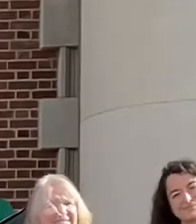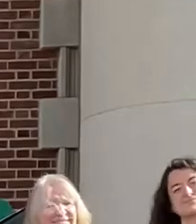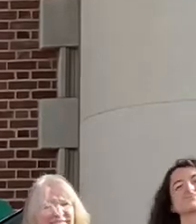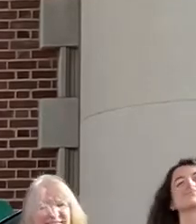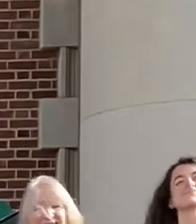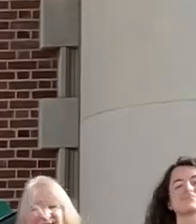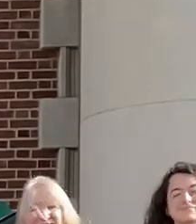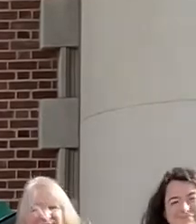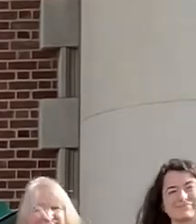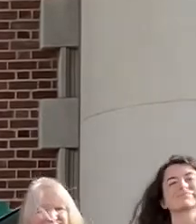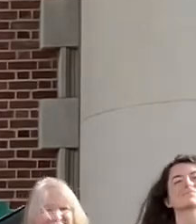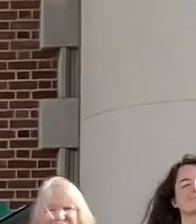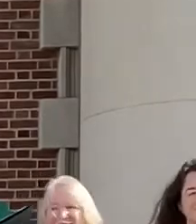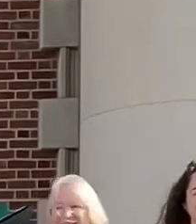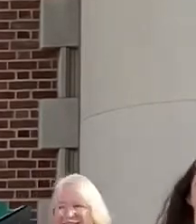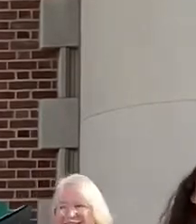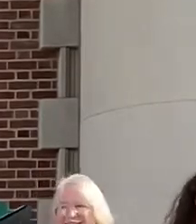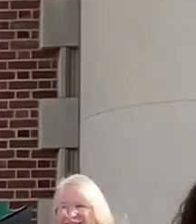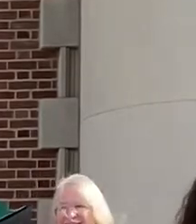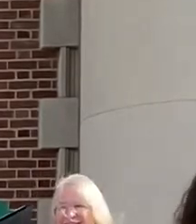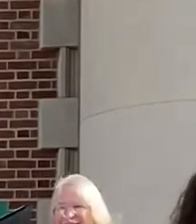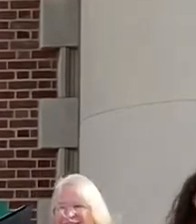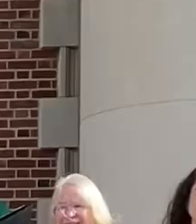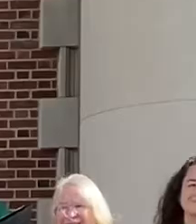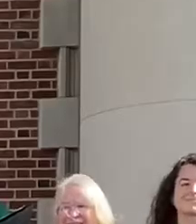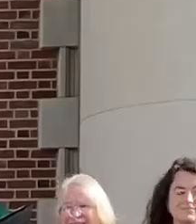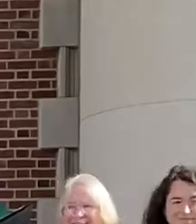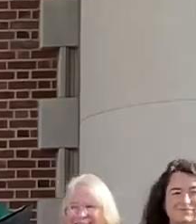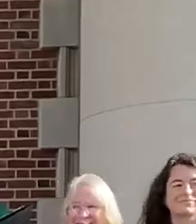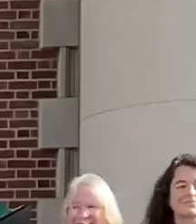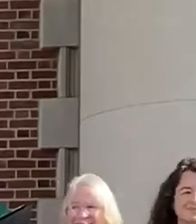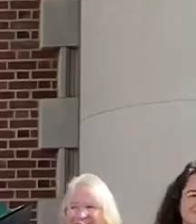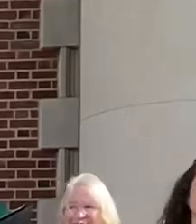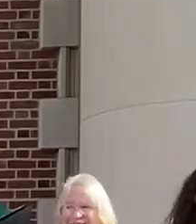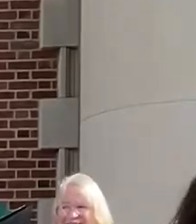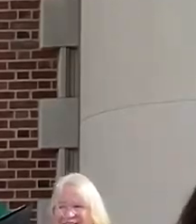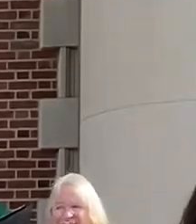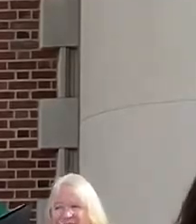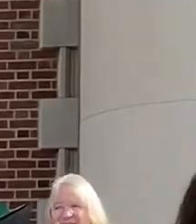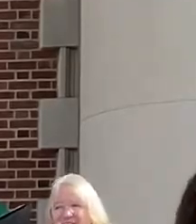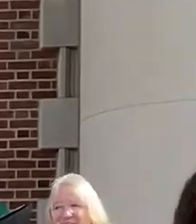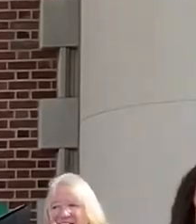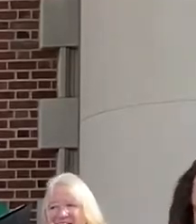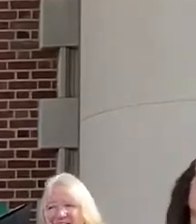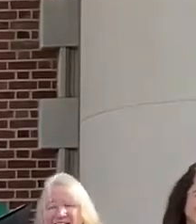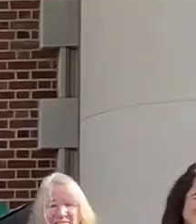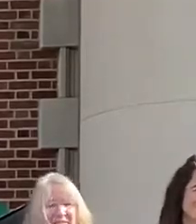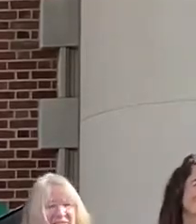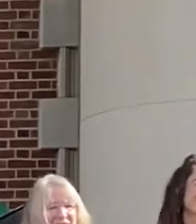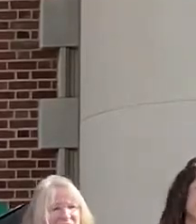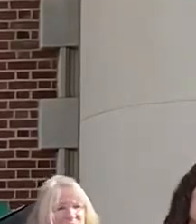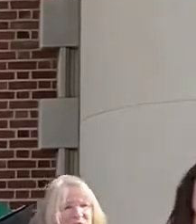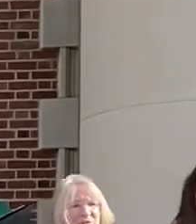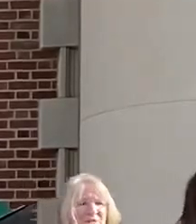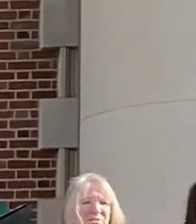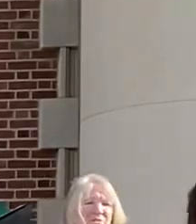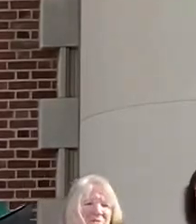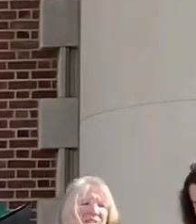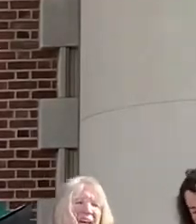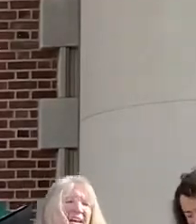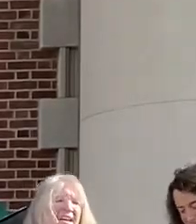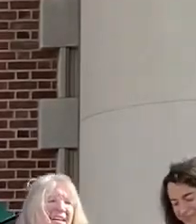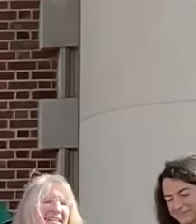every day we've got to pray on. If we want hope to survive in this